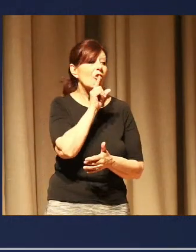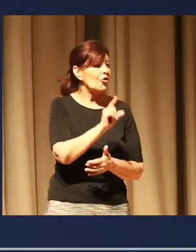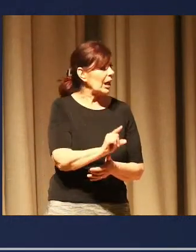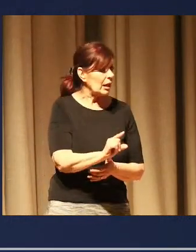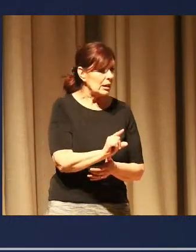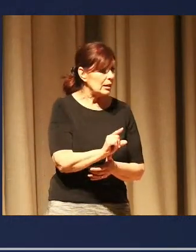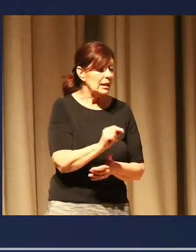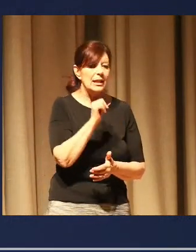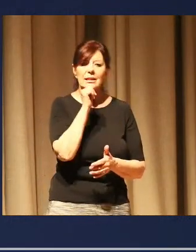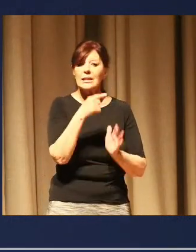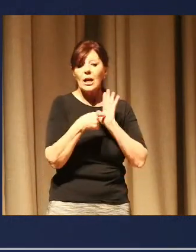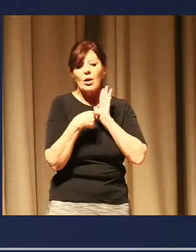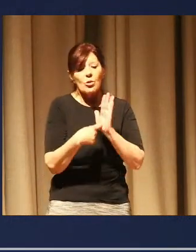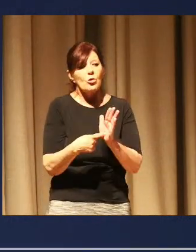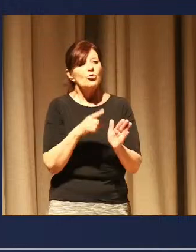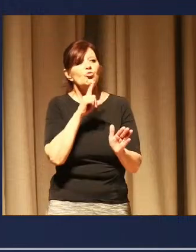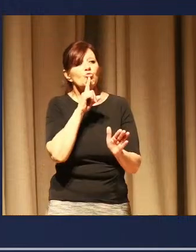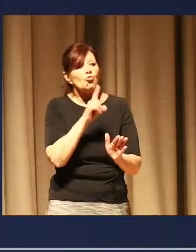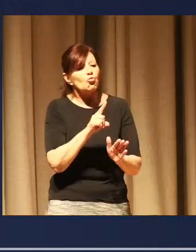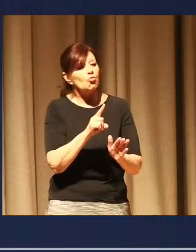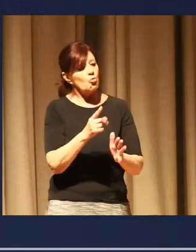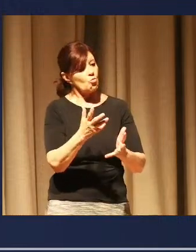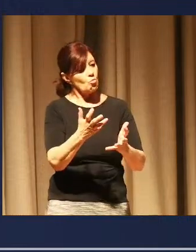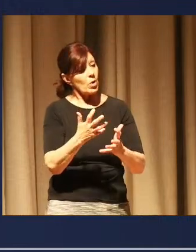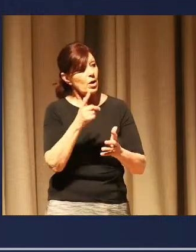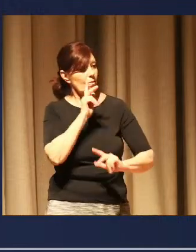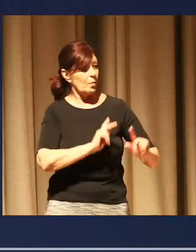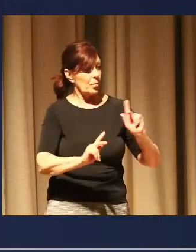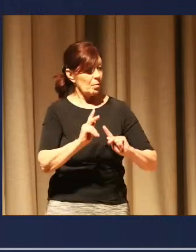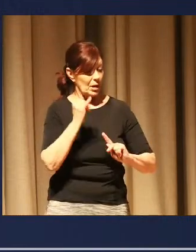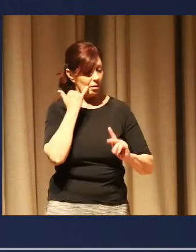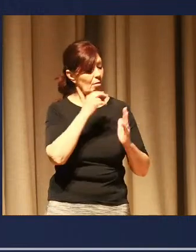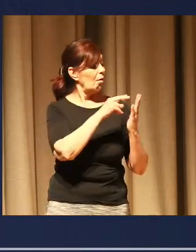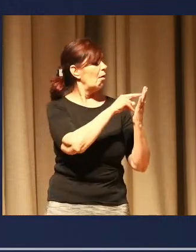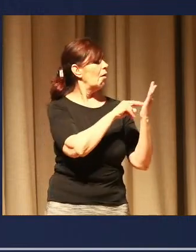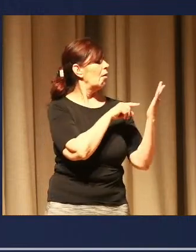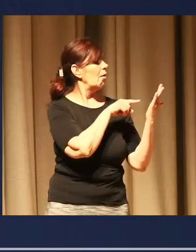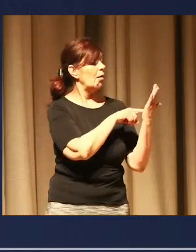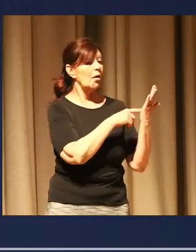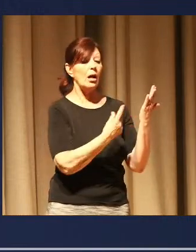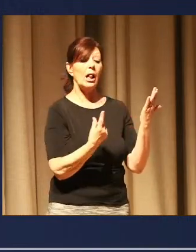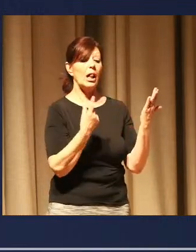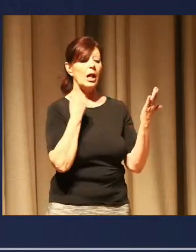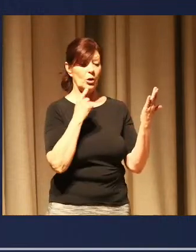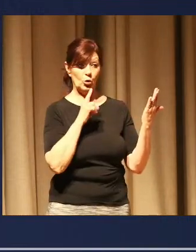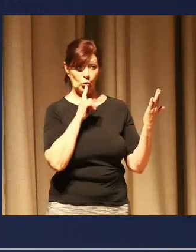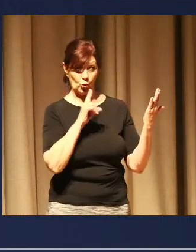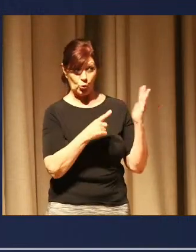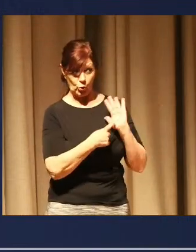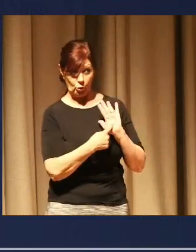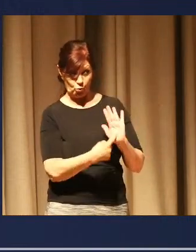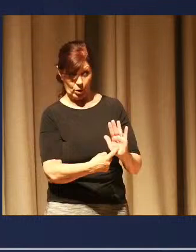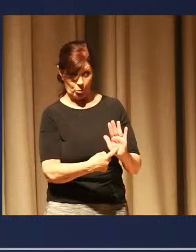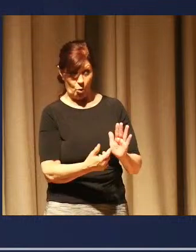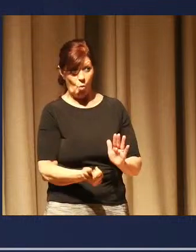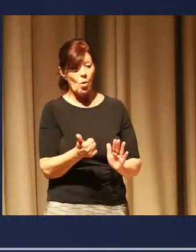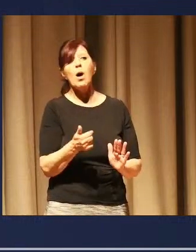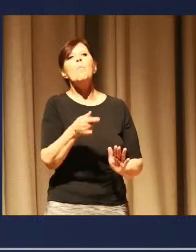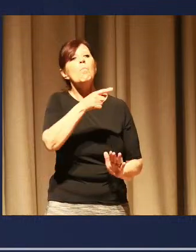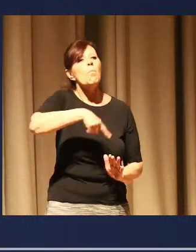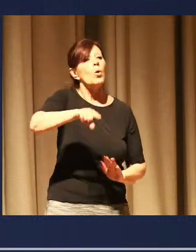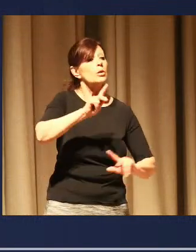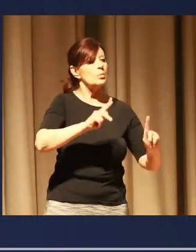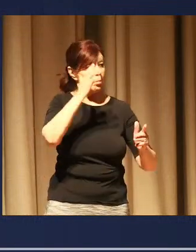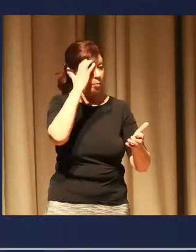does not represent the true will of the people. If what you read on social media last year truly represented what a majority of county